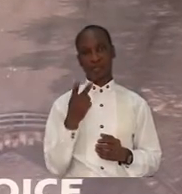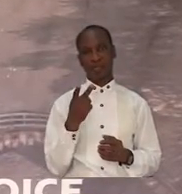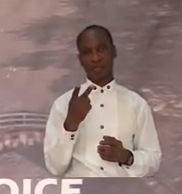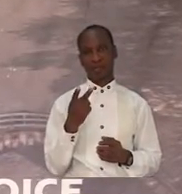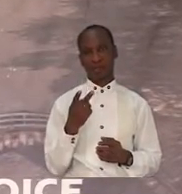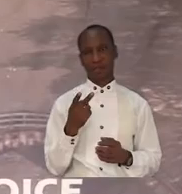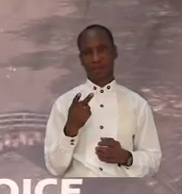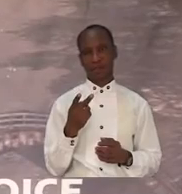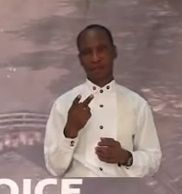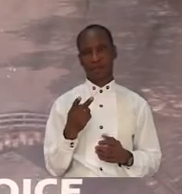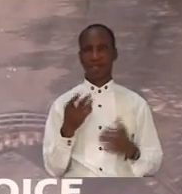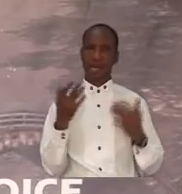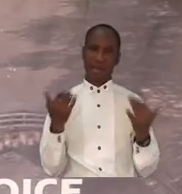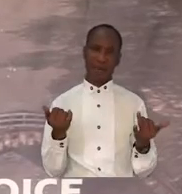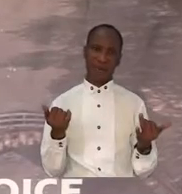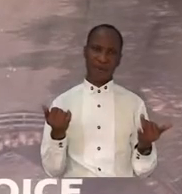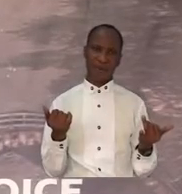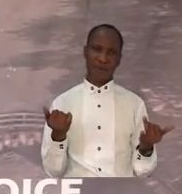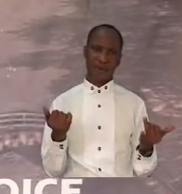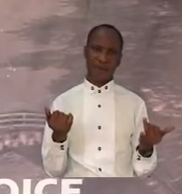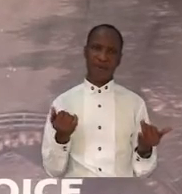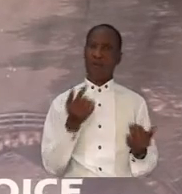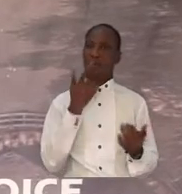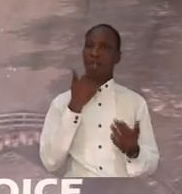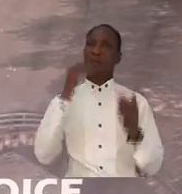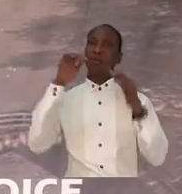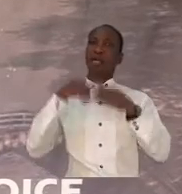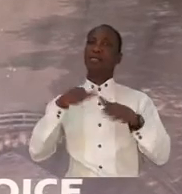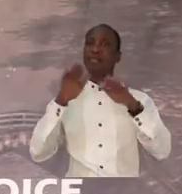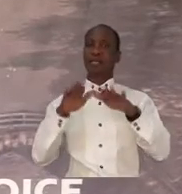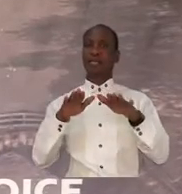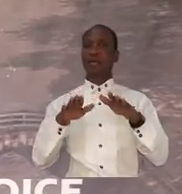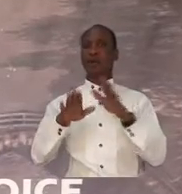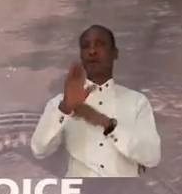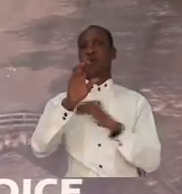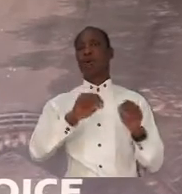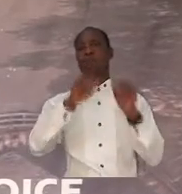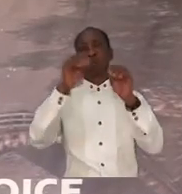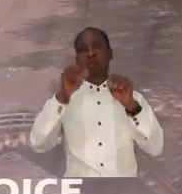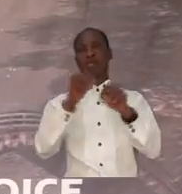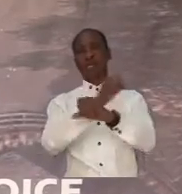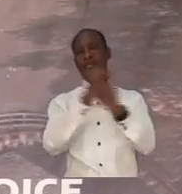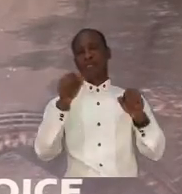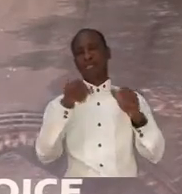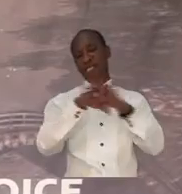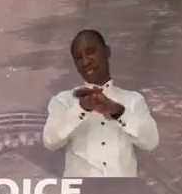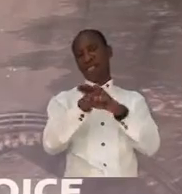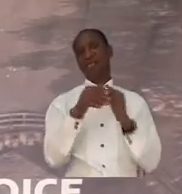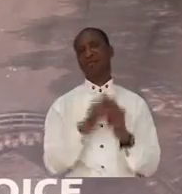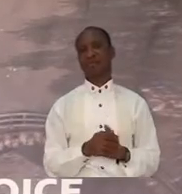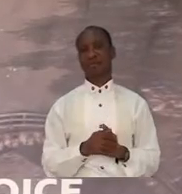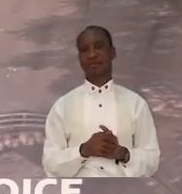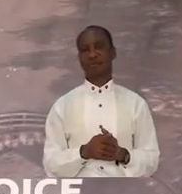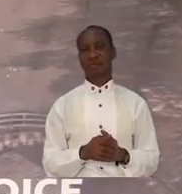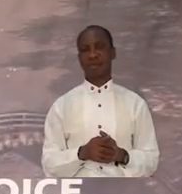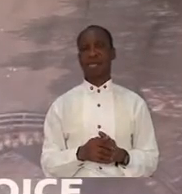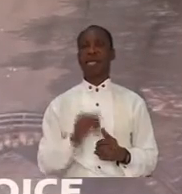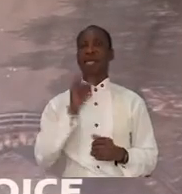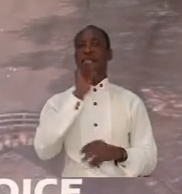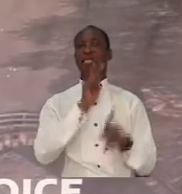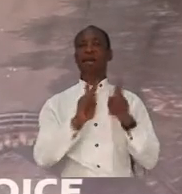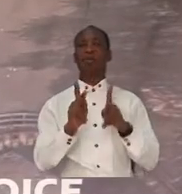bejina epukoko no mu epukoko na Moses ode no poma atene so ma emu apai Israel fue